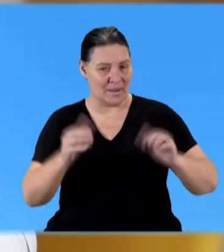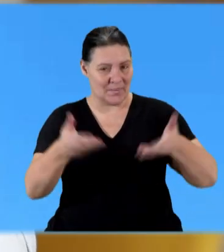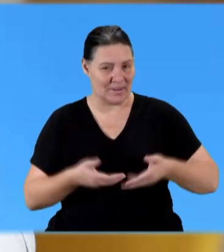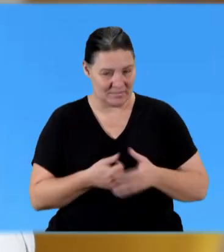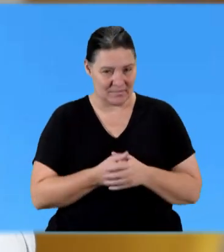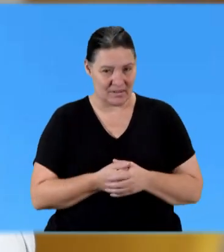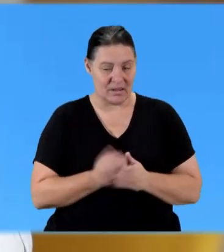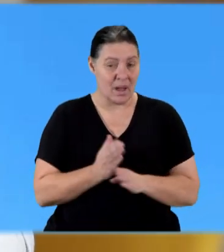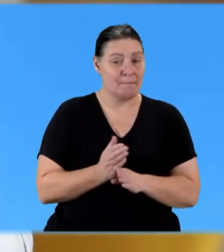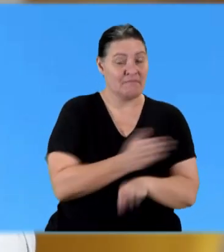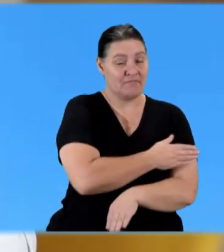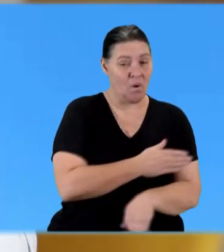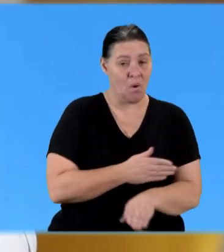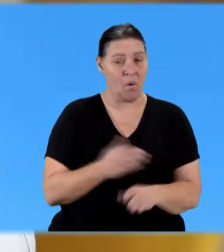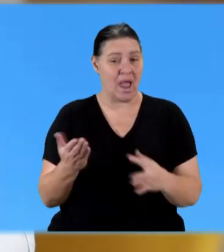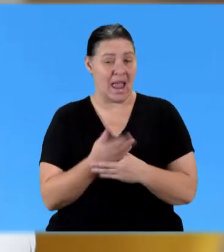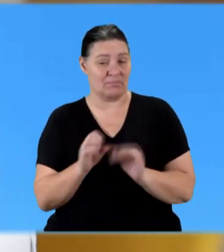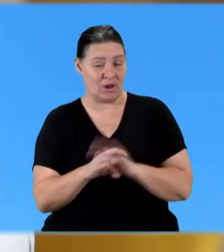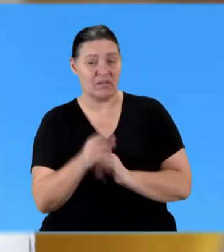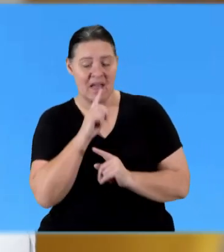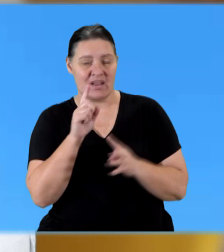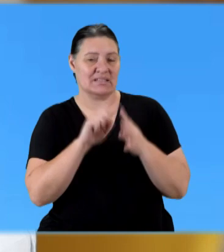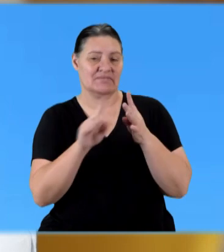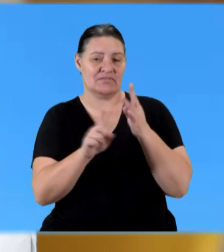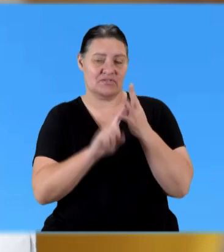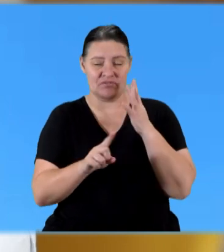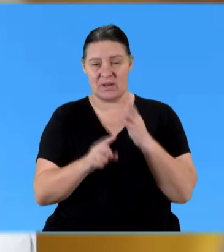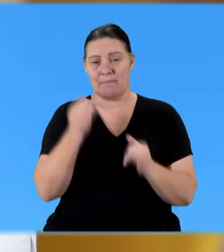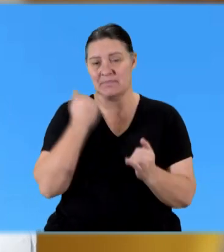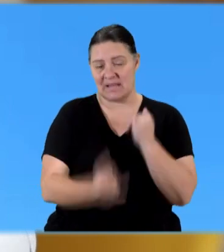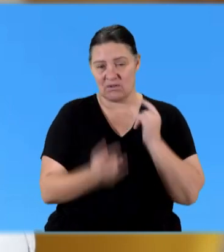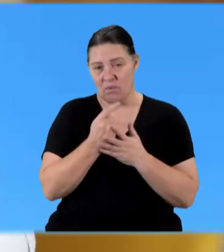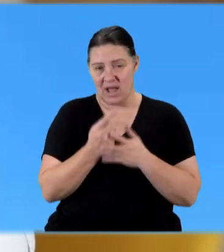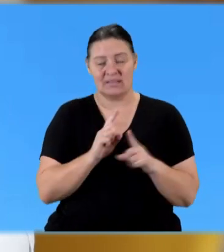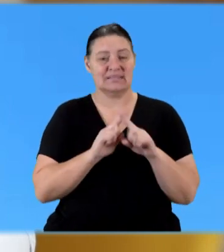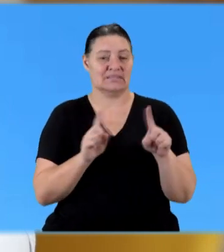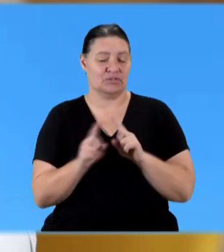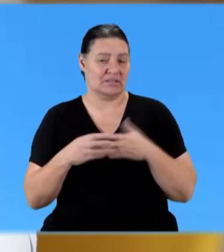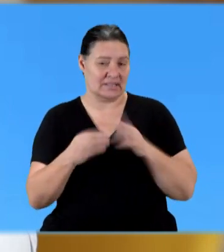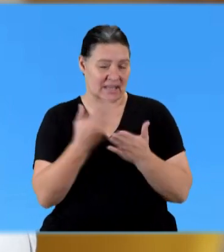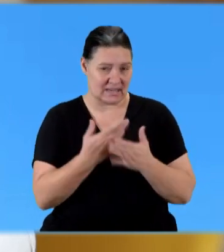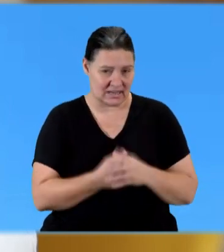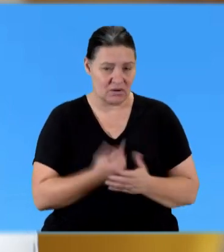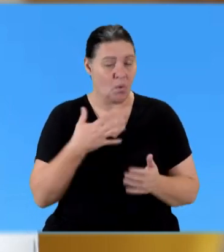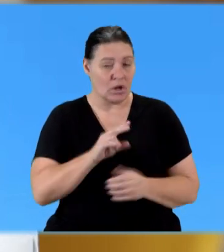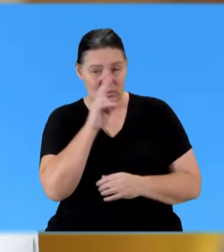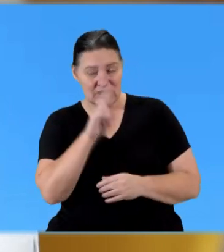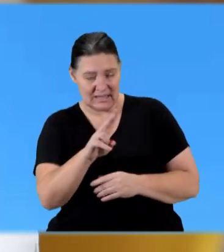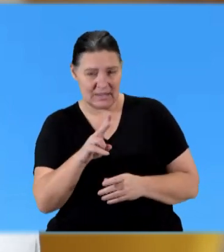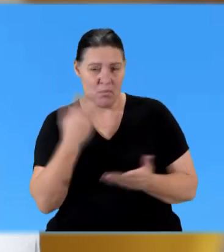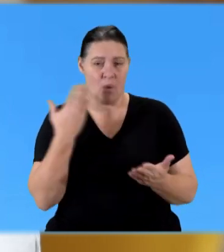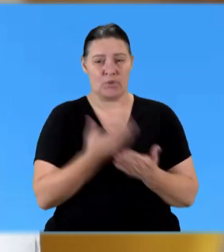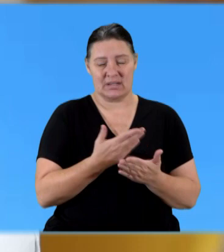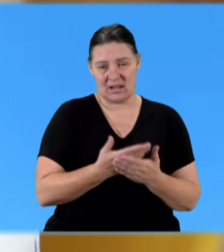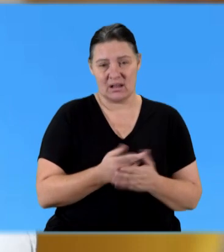Welcome back. Before the ad break, we spoke of the different types of errors that can lead to the differences. Now we want to see